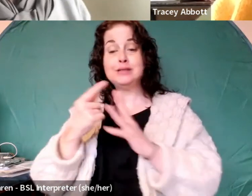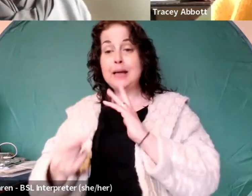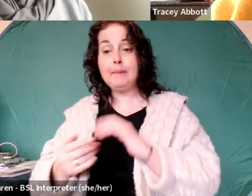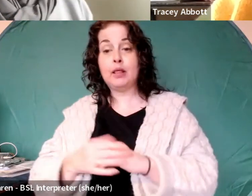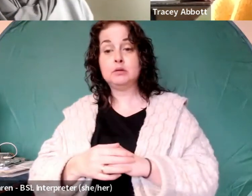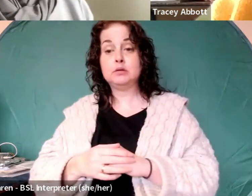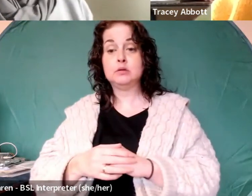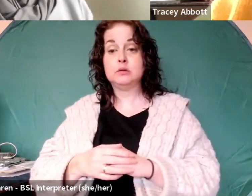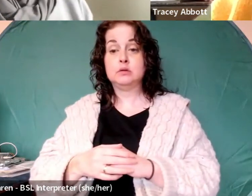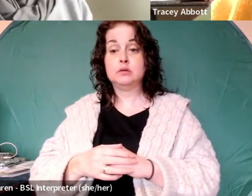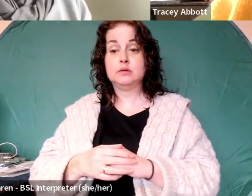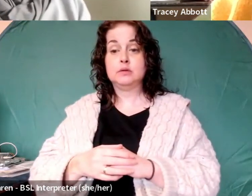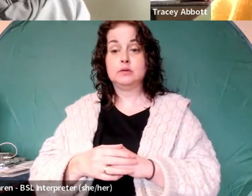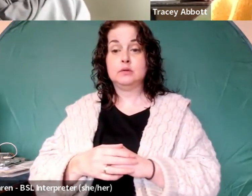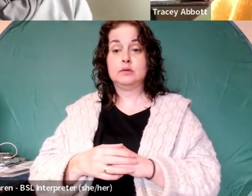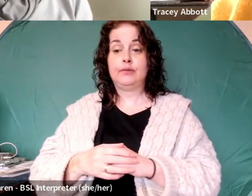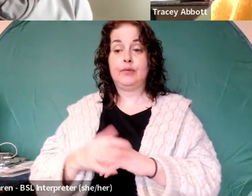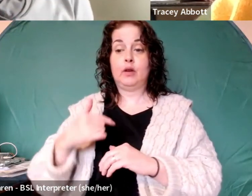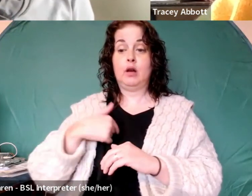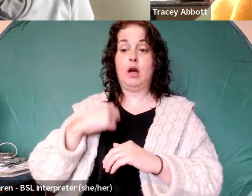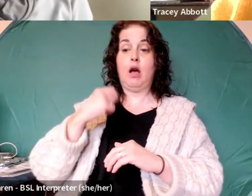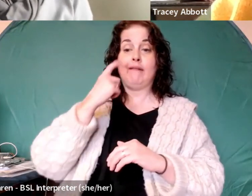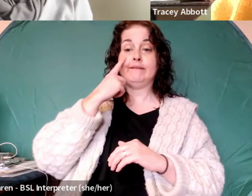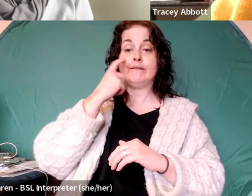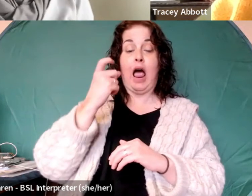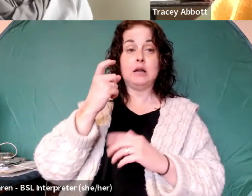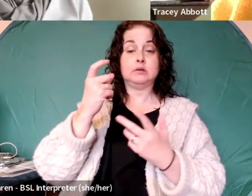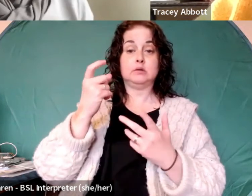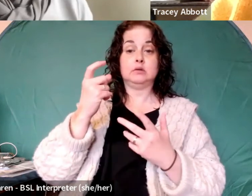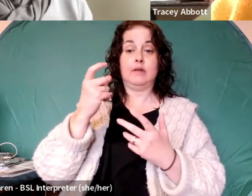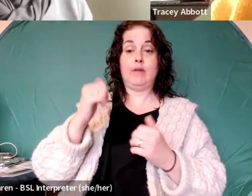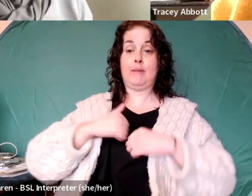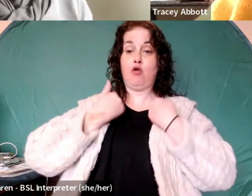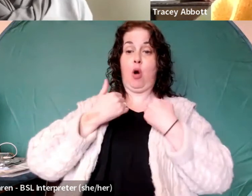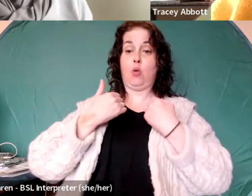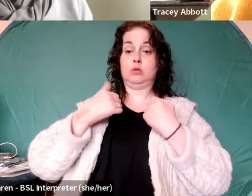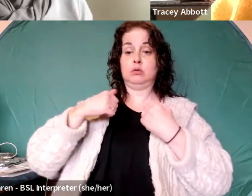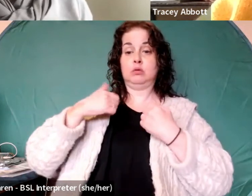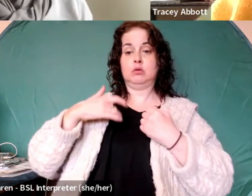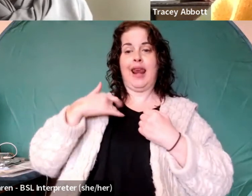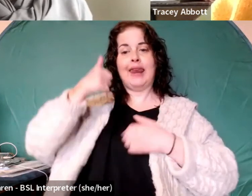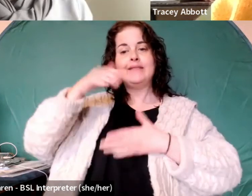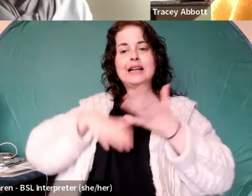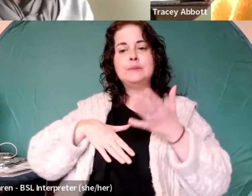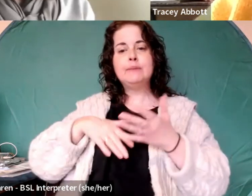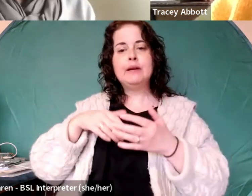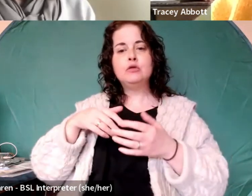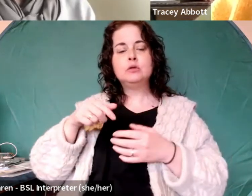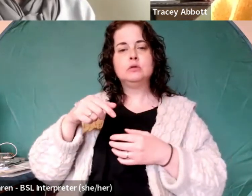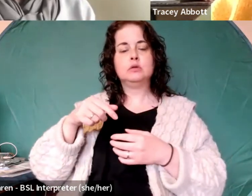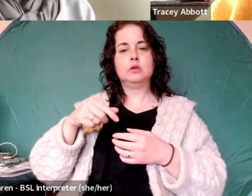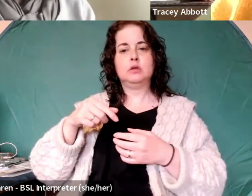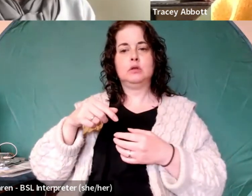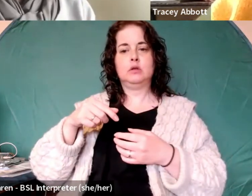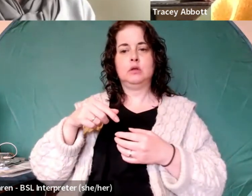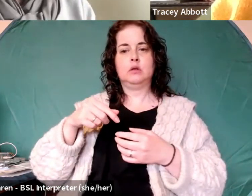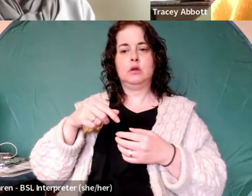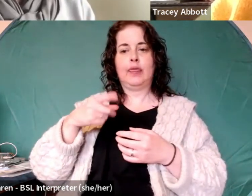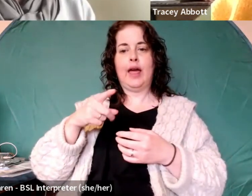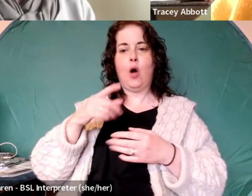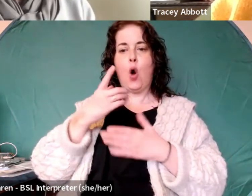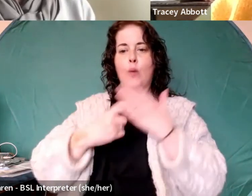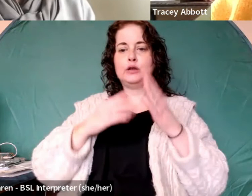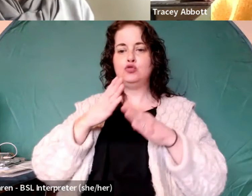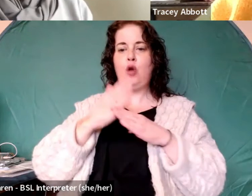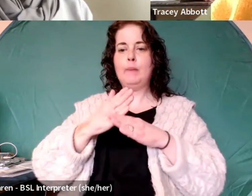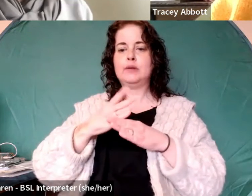disabled. So, and we find, and from our own lived experience, but also our candidates tend to only go for jobs